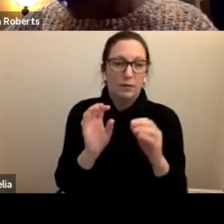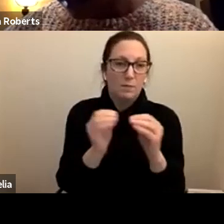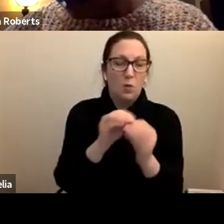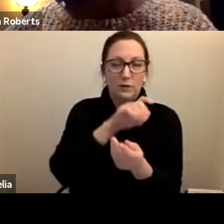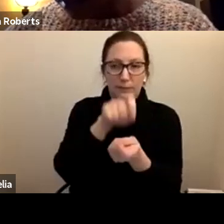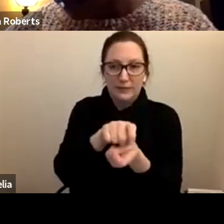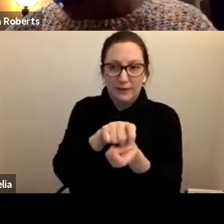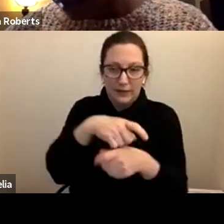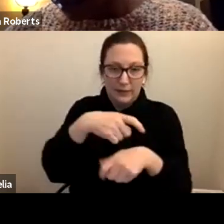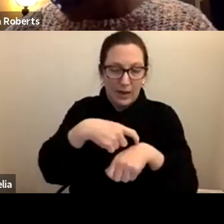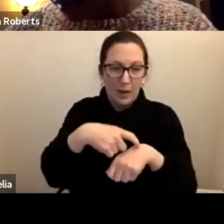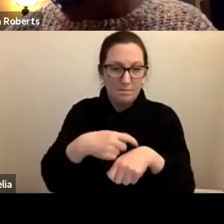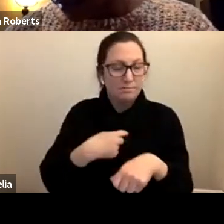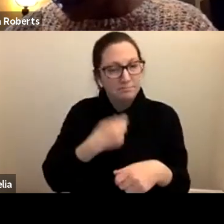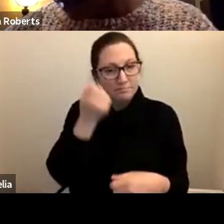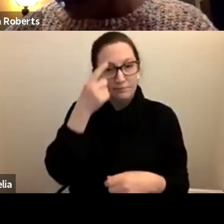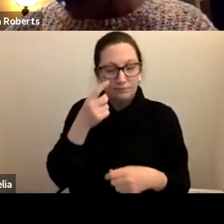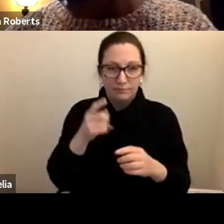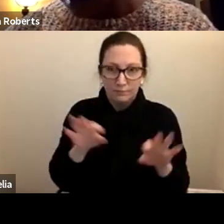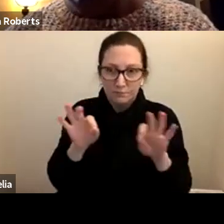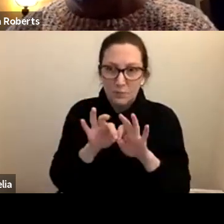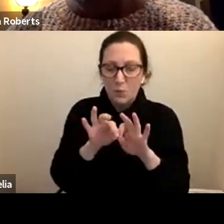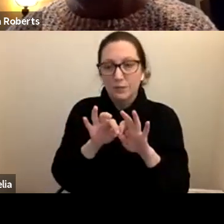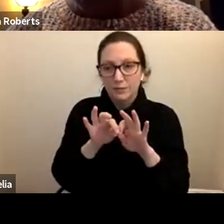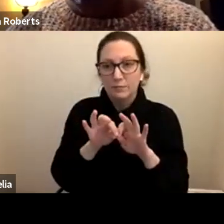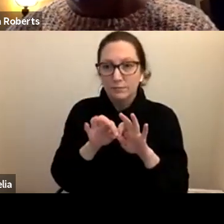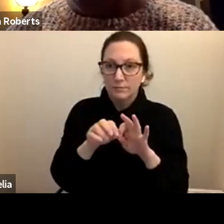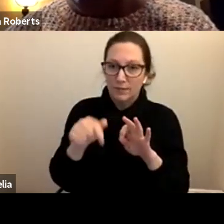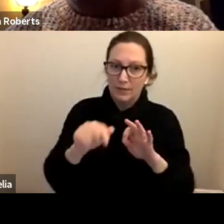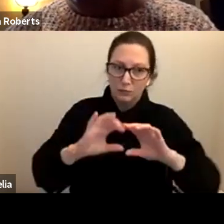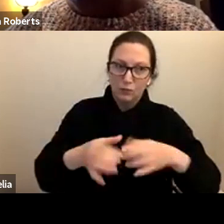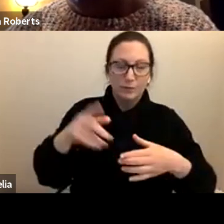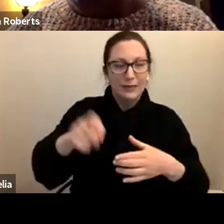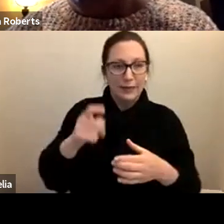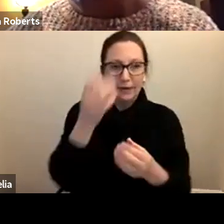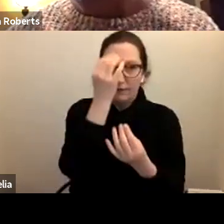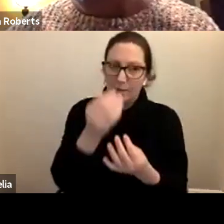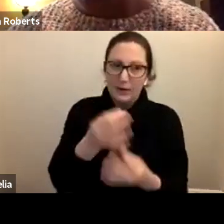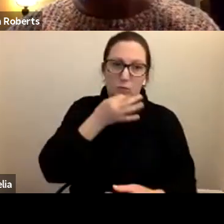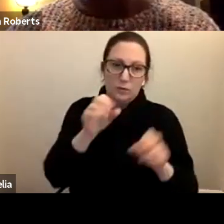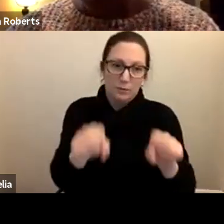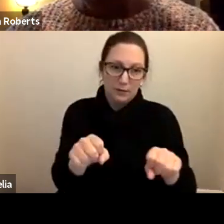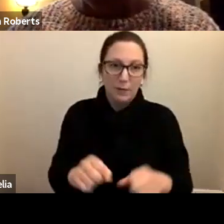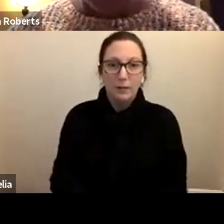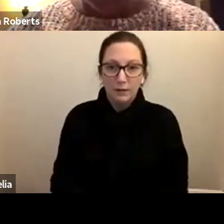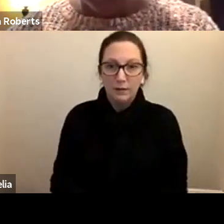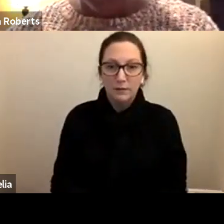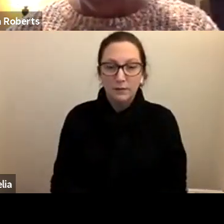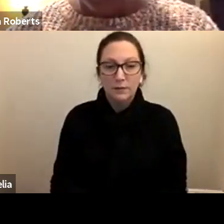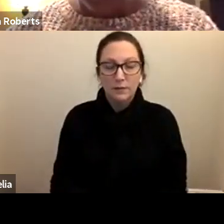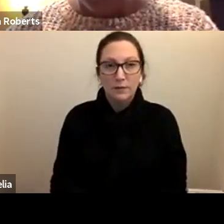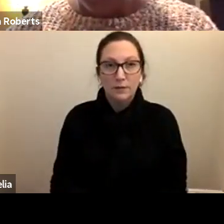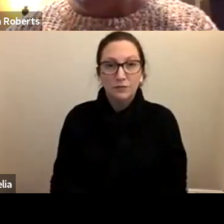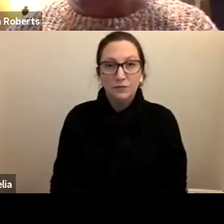knowing that the urgency of this body in the recommendation that you need to make. So